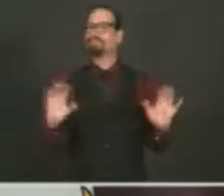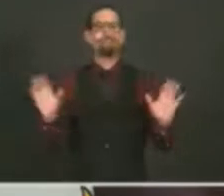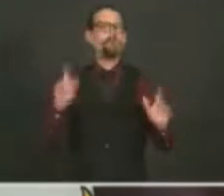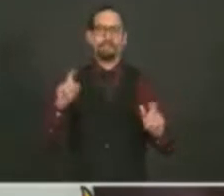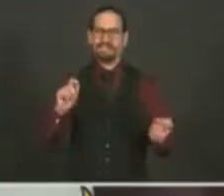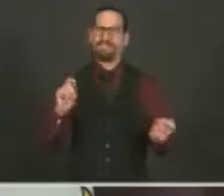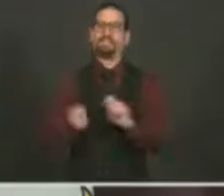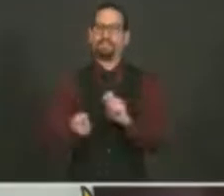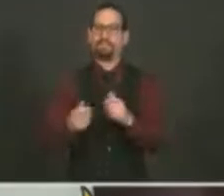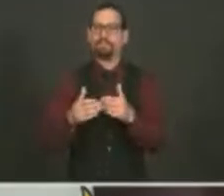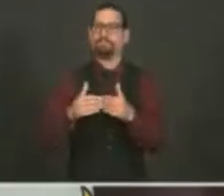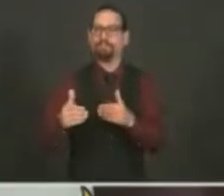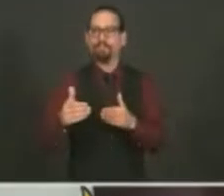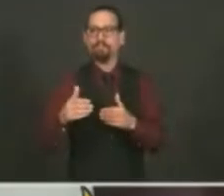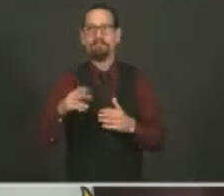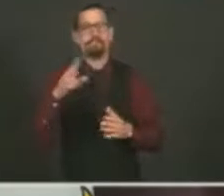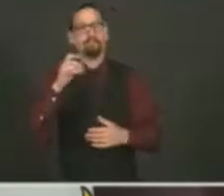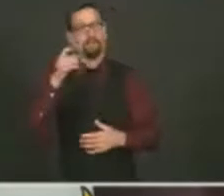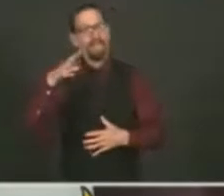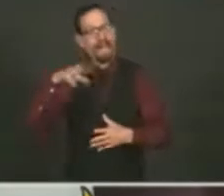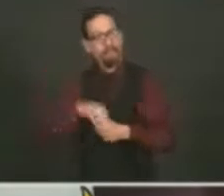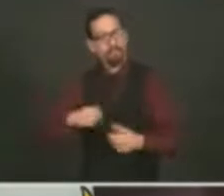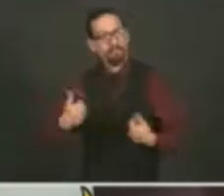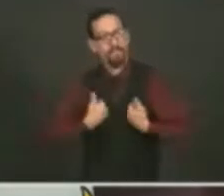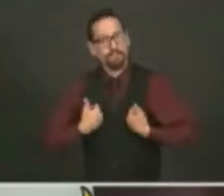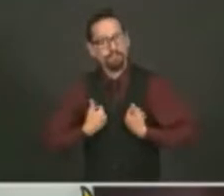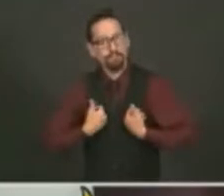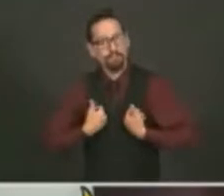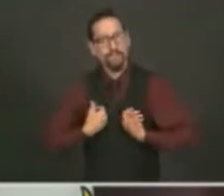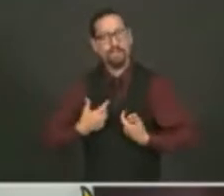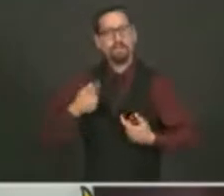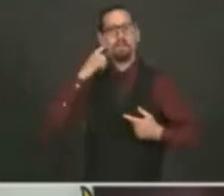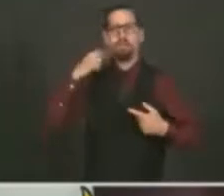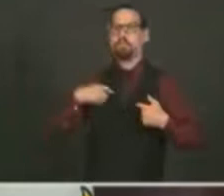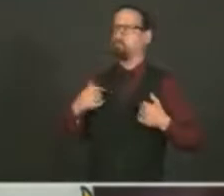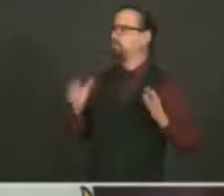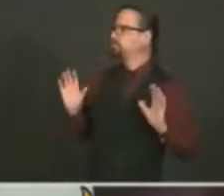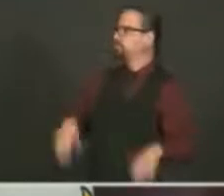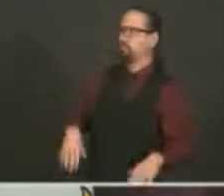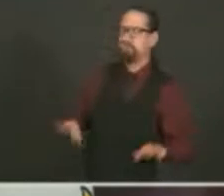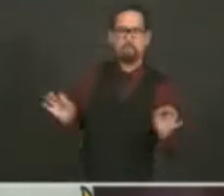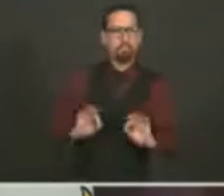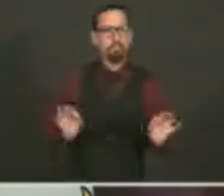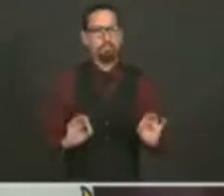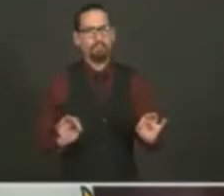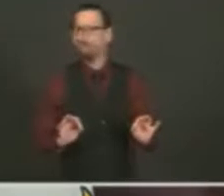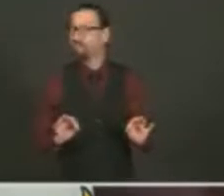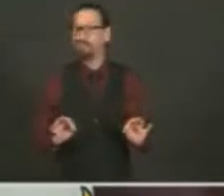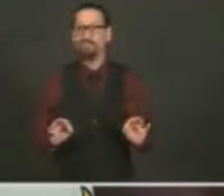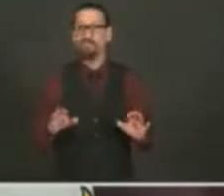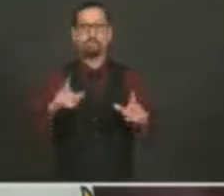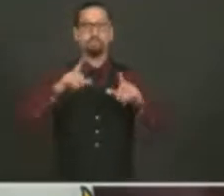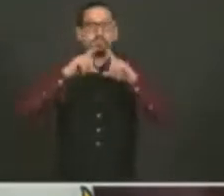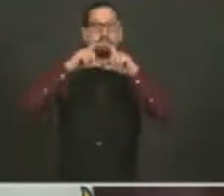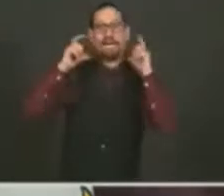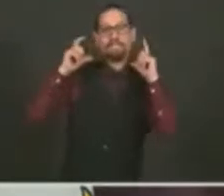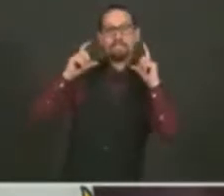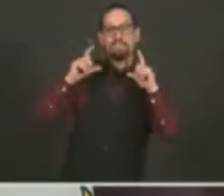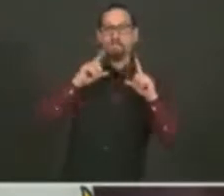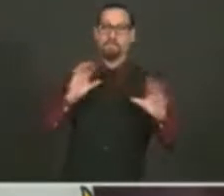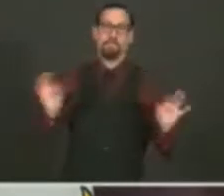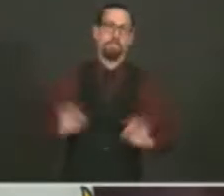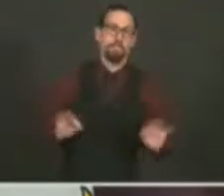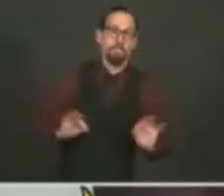relaxed, and it's time to jolt ourselves back into more discipline around mask wearing, staying home if we're